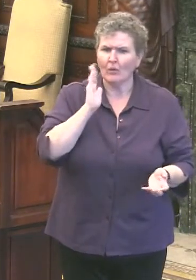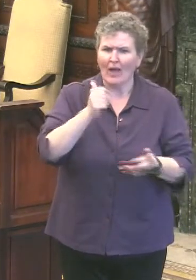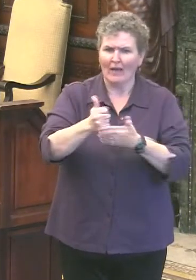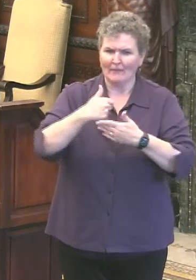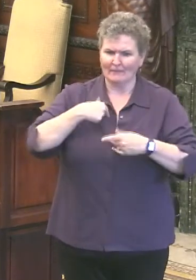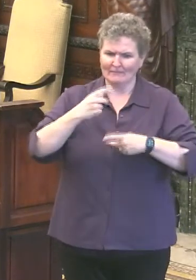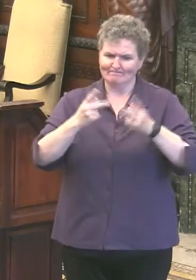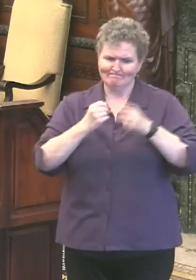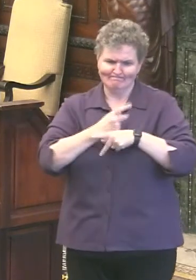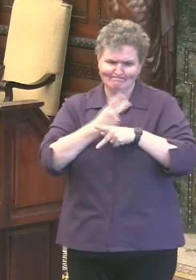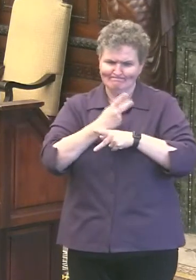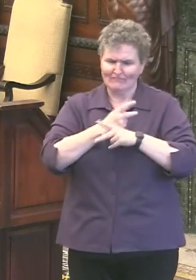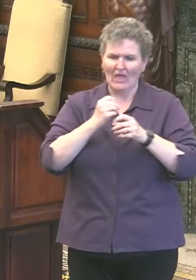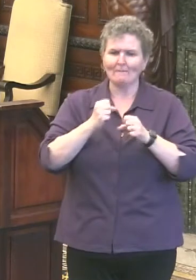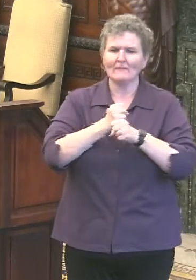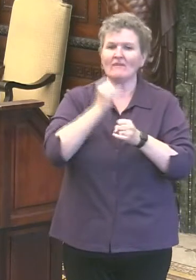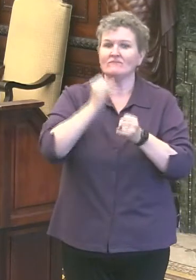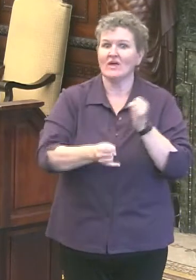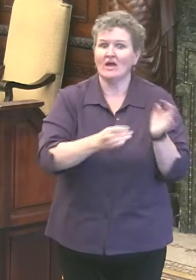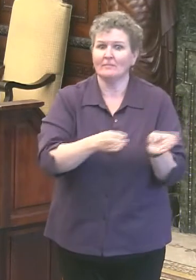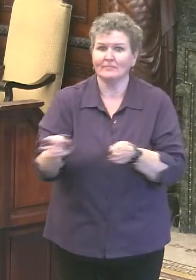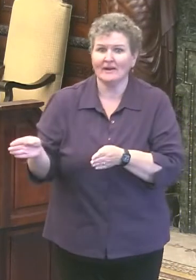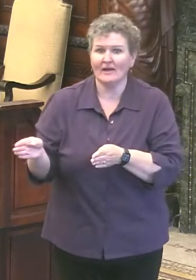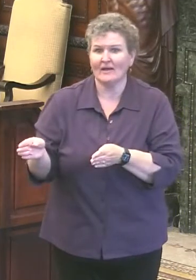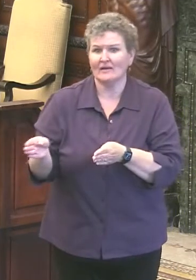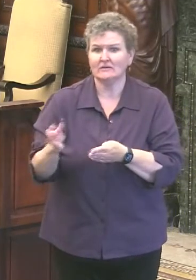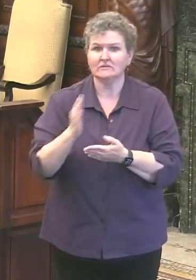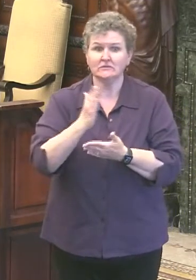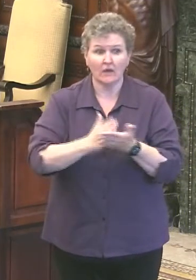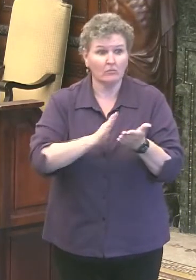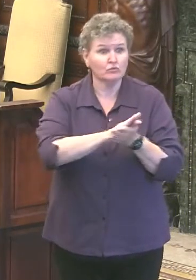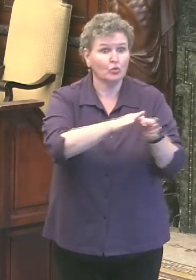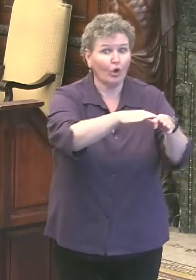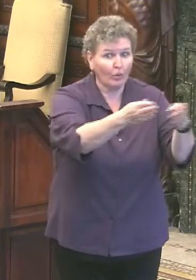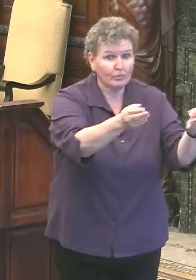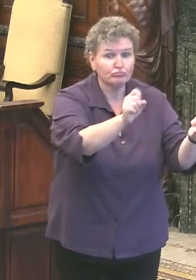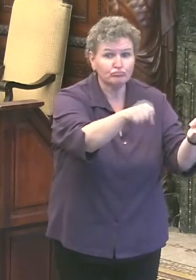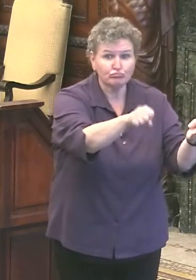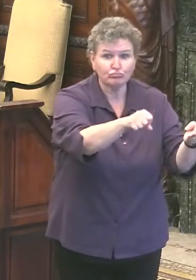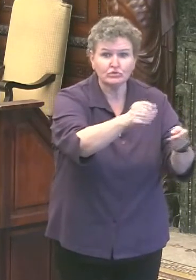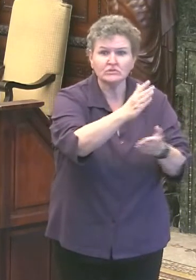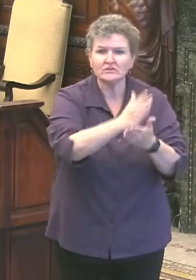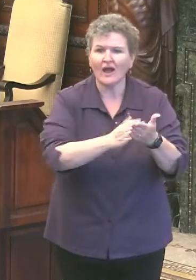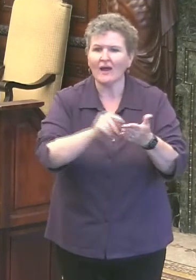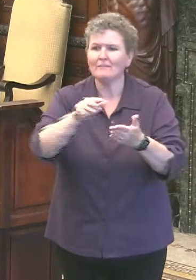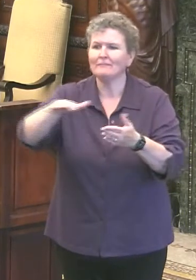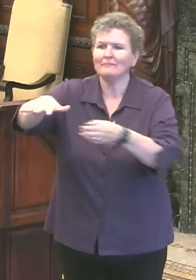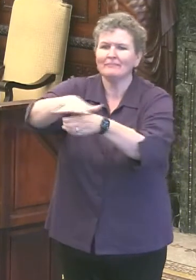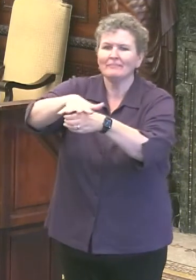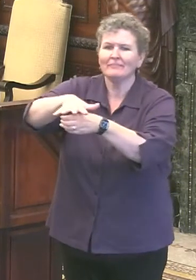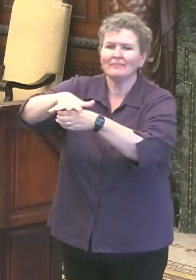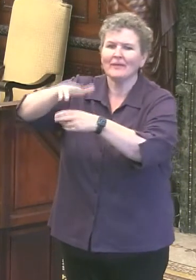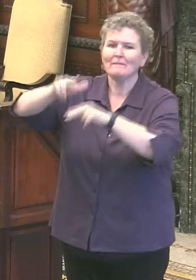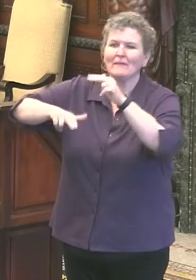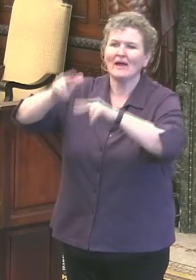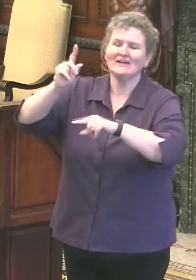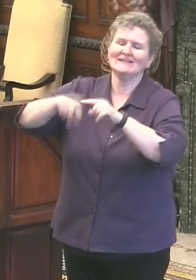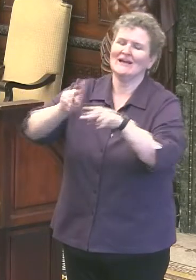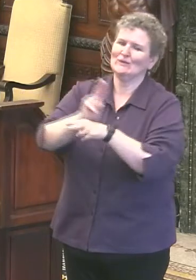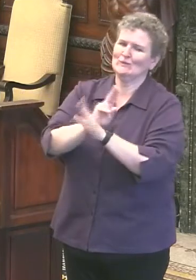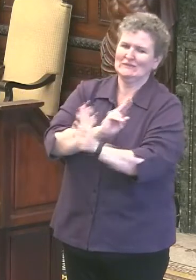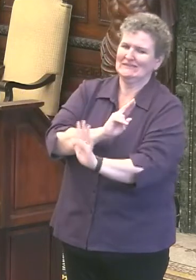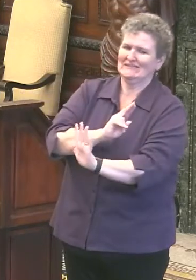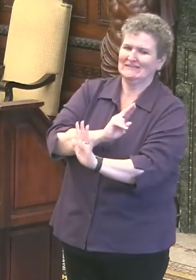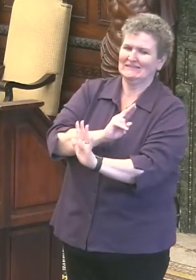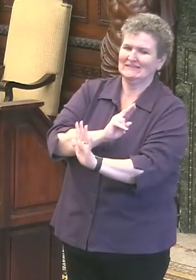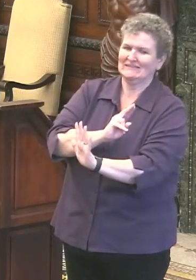And which means that some schools could be open, but there are areas of the building that may not be usable. And so